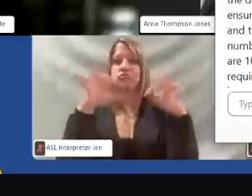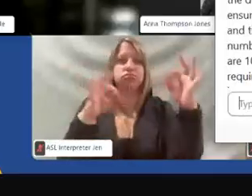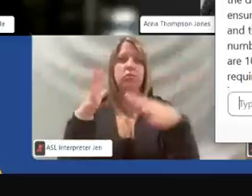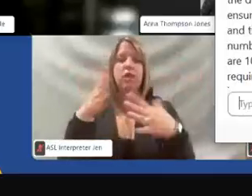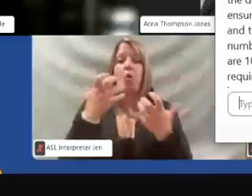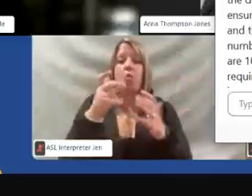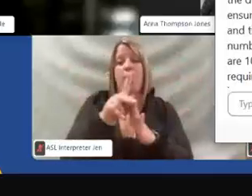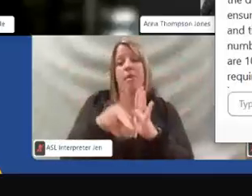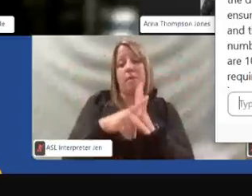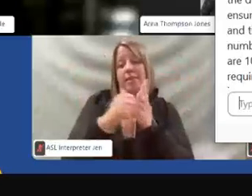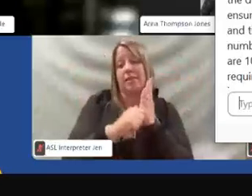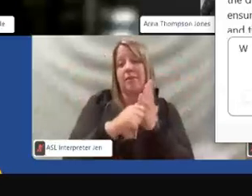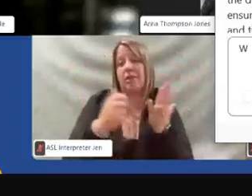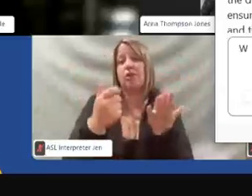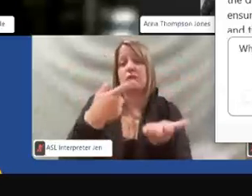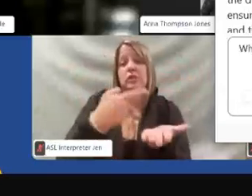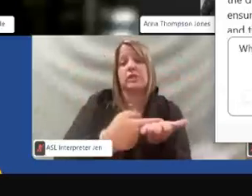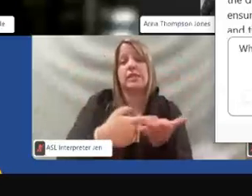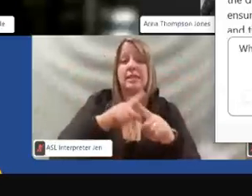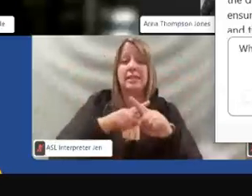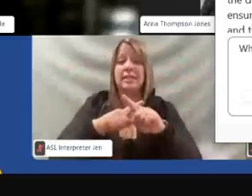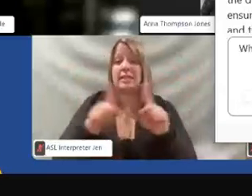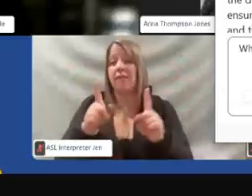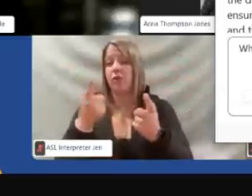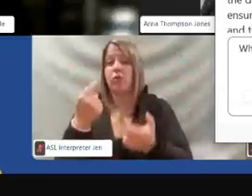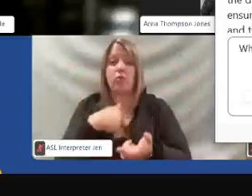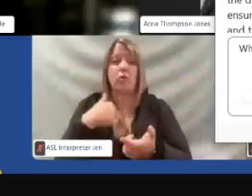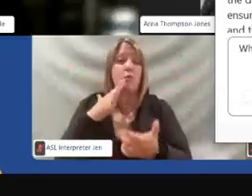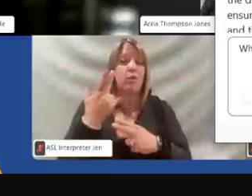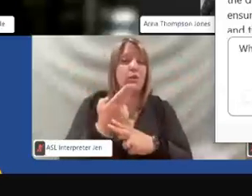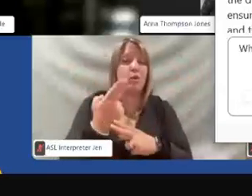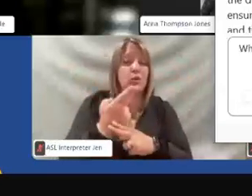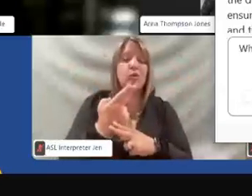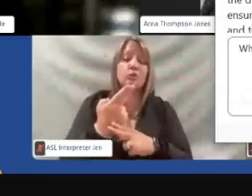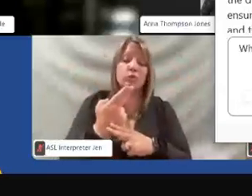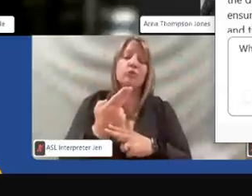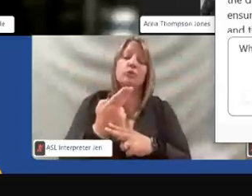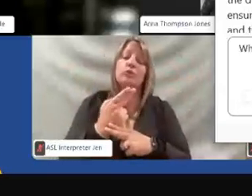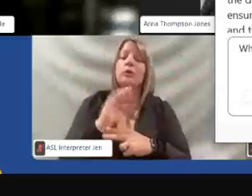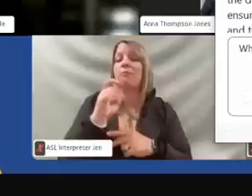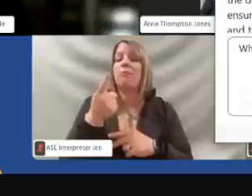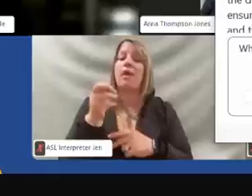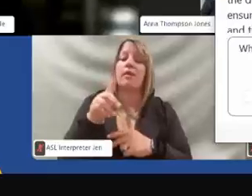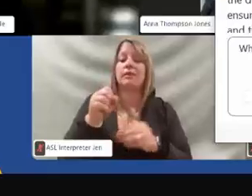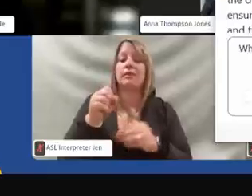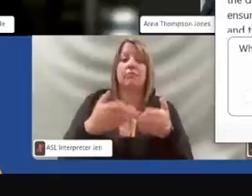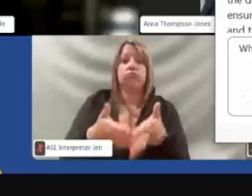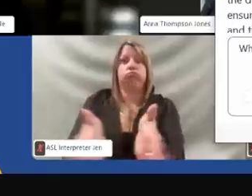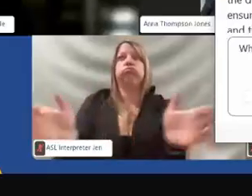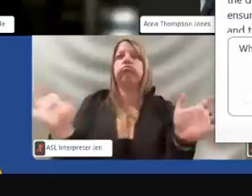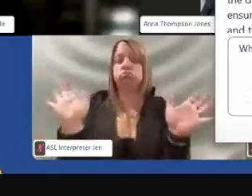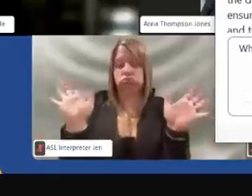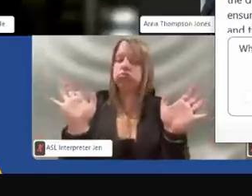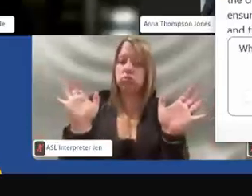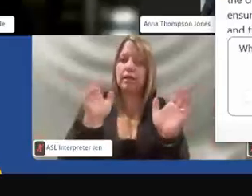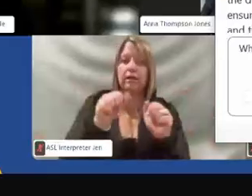the policy manual to talk about the different methods that we may use in kind of a big global sense that